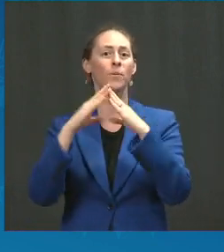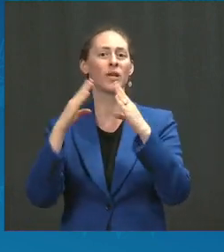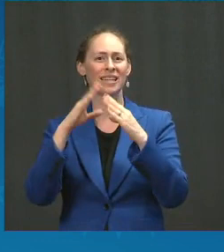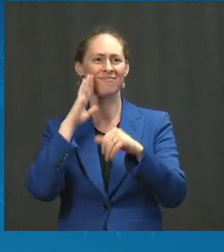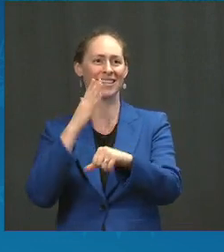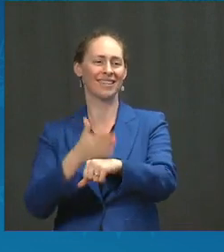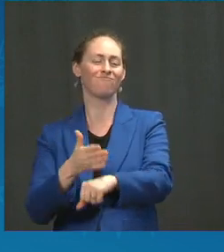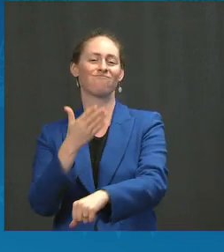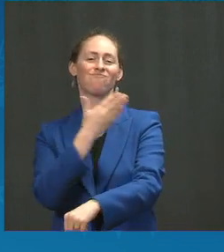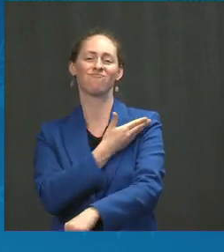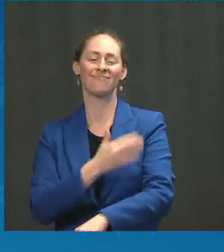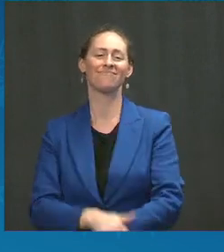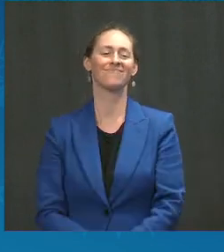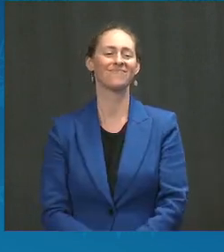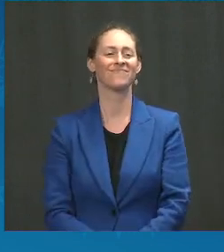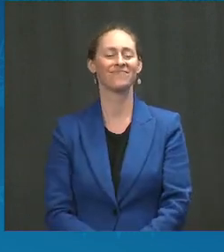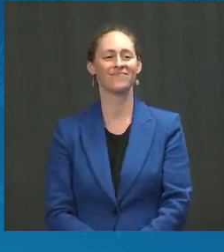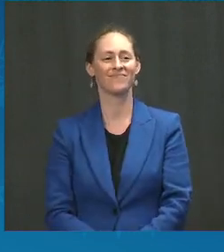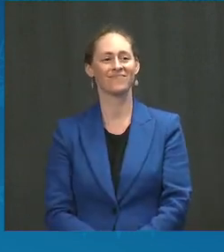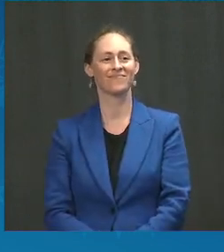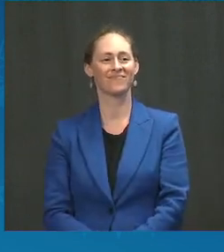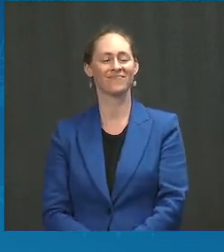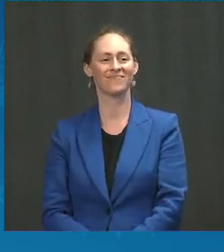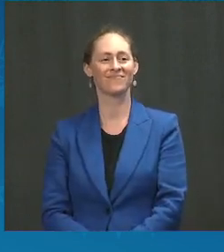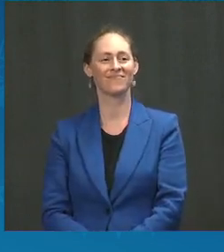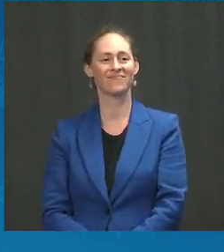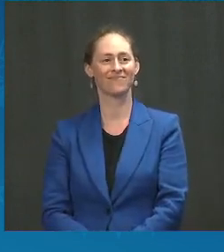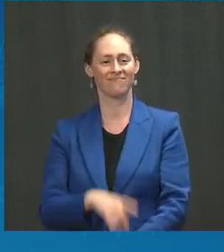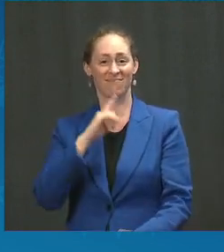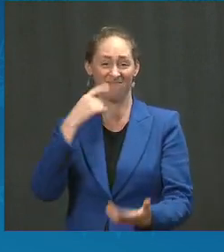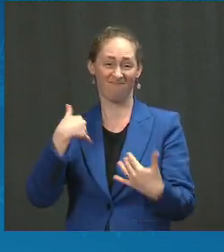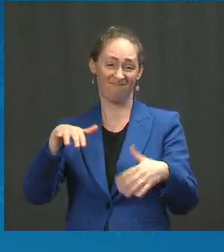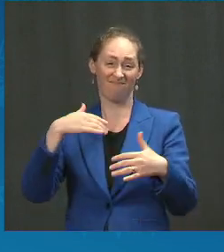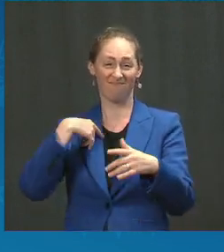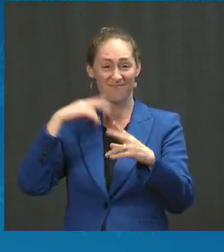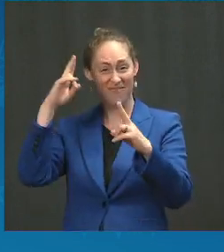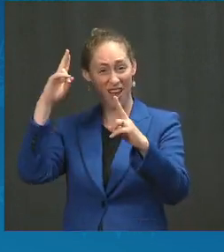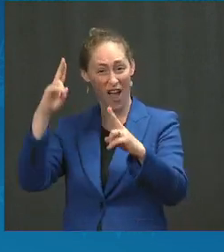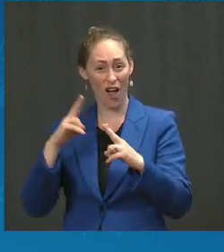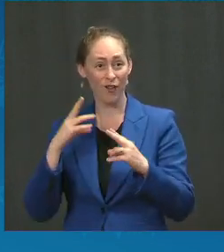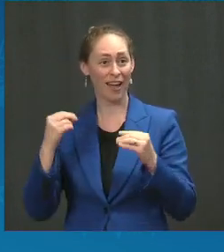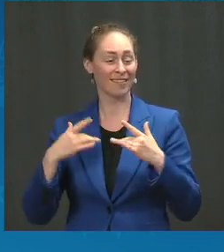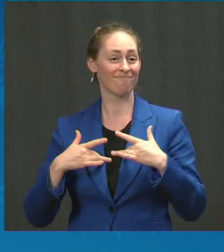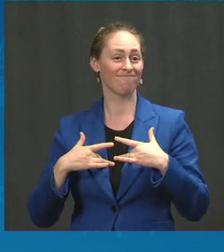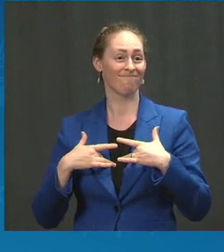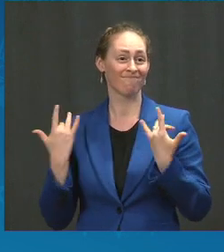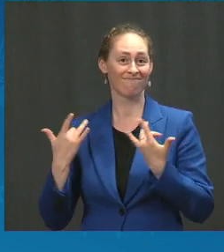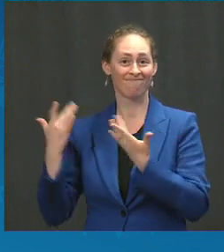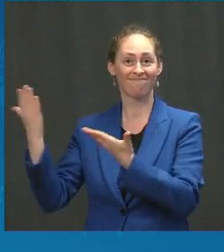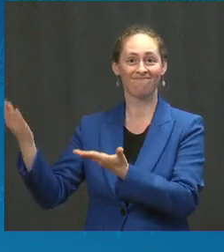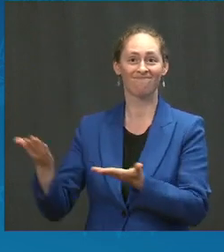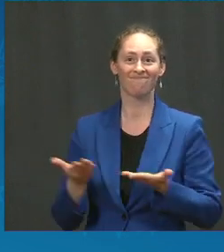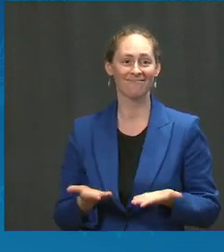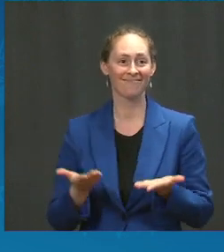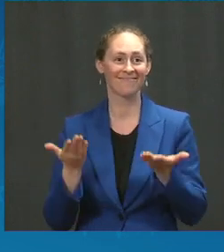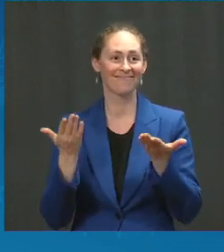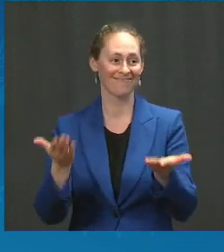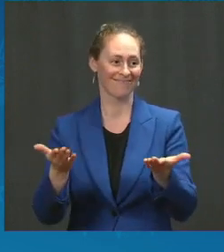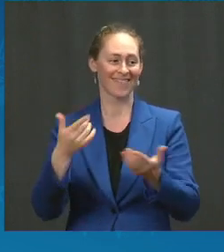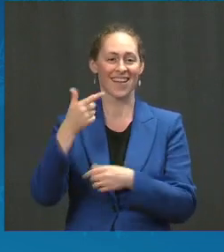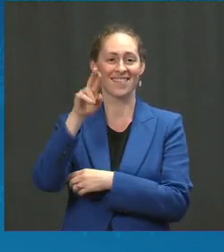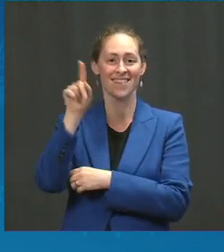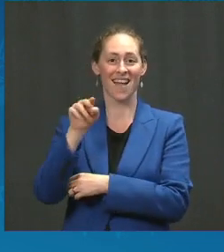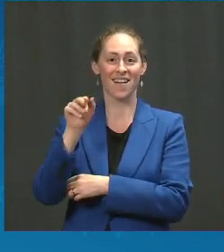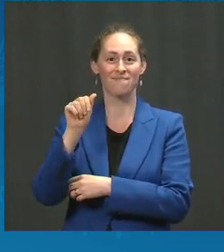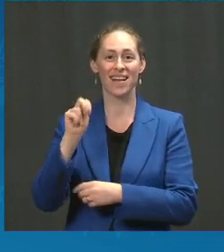over to our amazing SBA Administrator and a friend, Isabel Guzman. Administrator, over to you. Thank you, Rhett, for